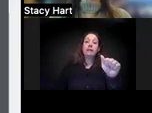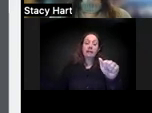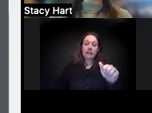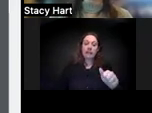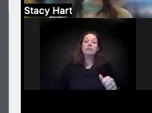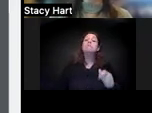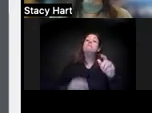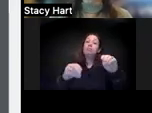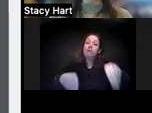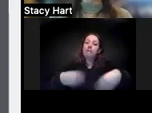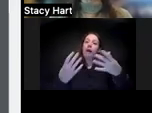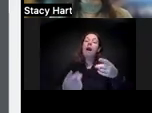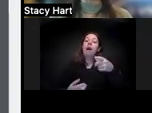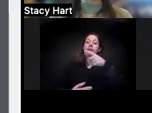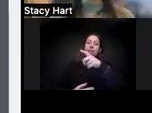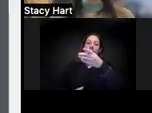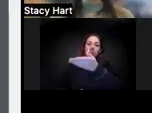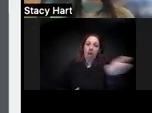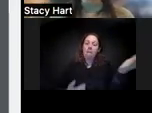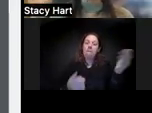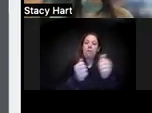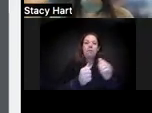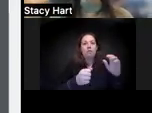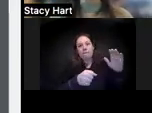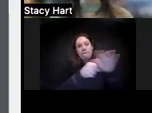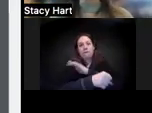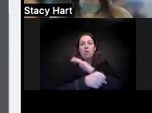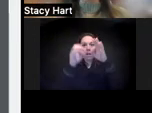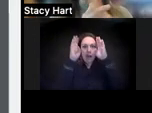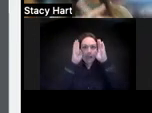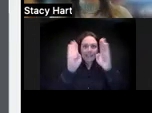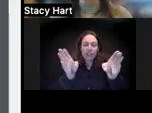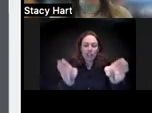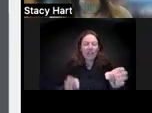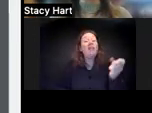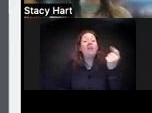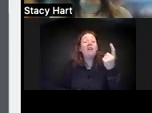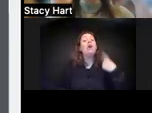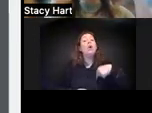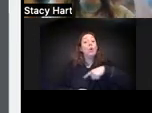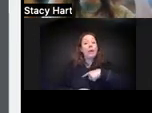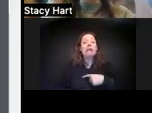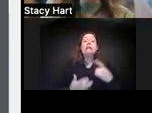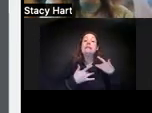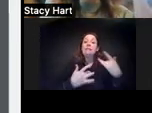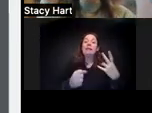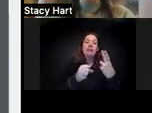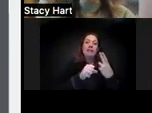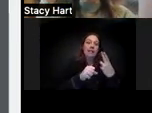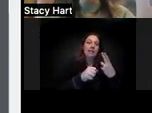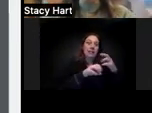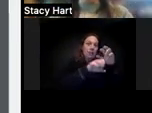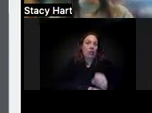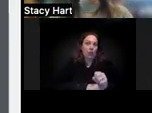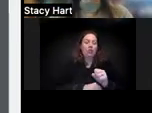attention. This can be difficult because we're so used to multitasking. We really just need to